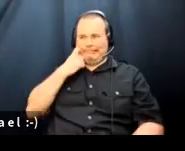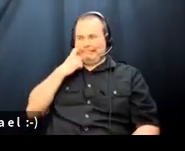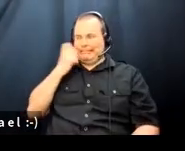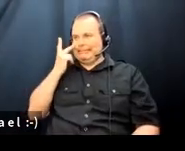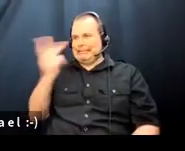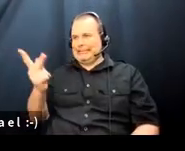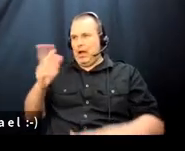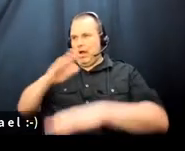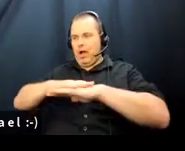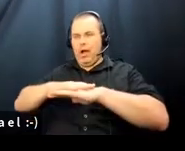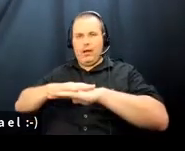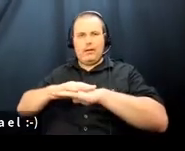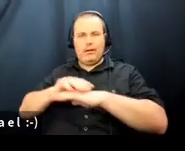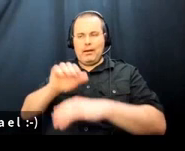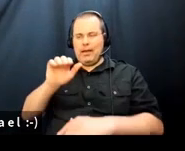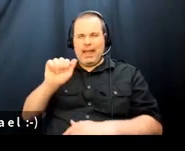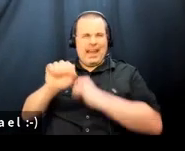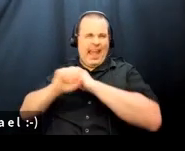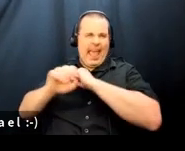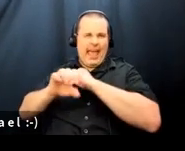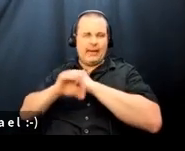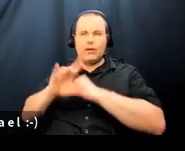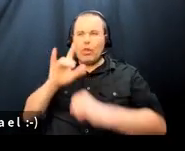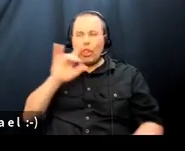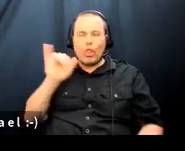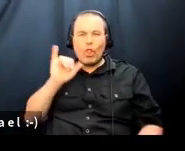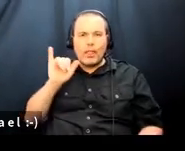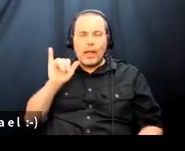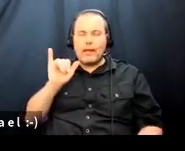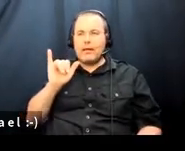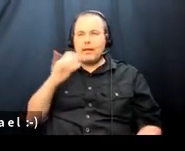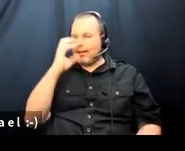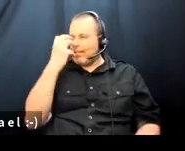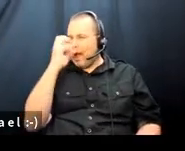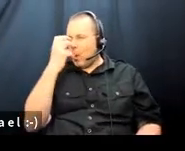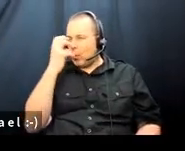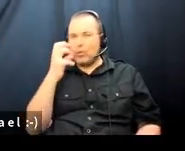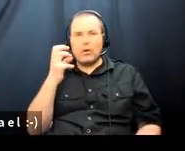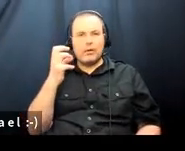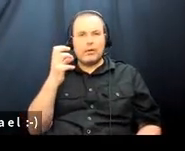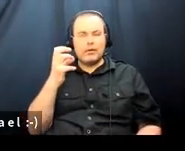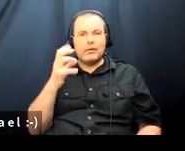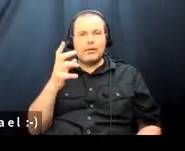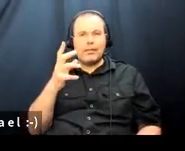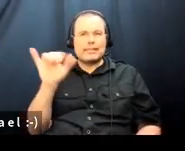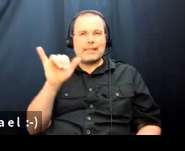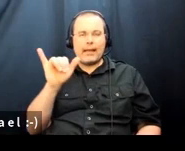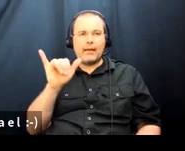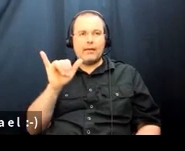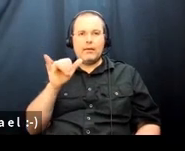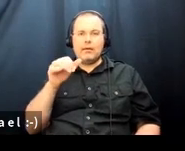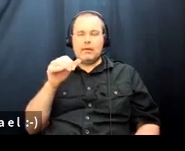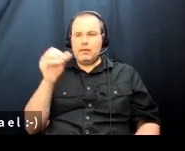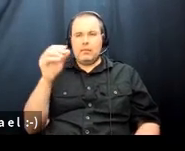somewhere. Bobo dolls were these things that looked like a clown, and they were like those toys that you punched the toy and